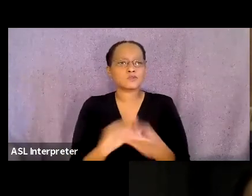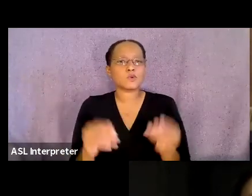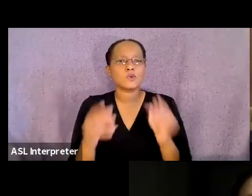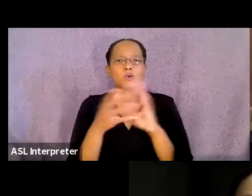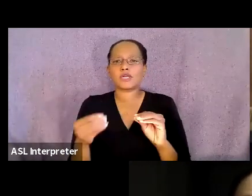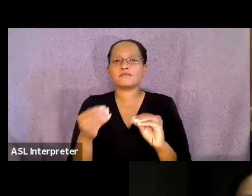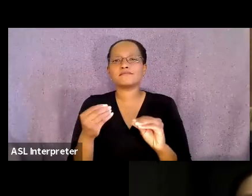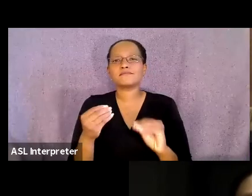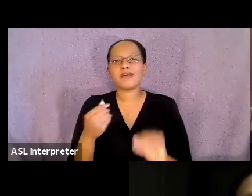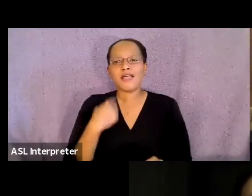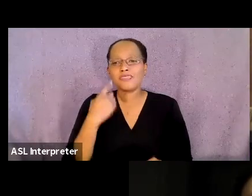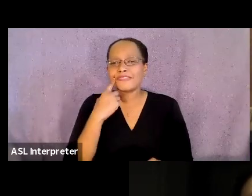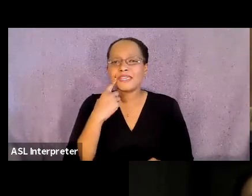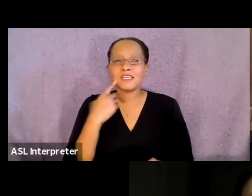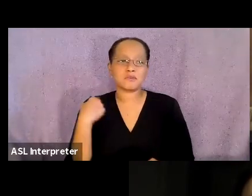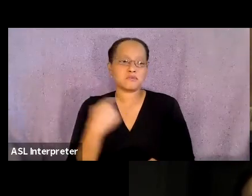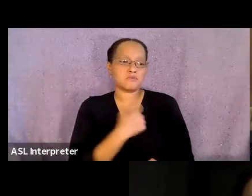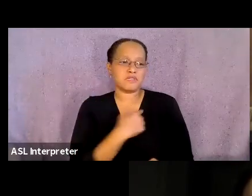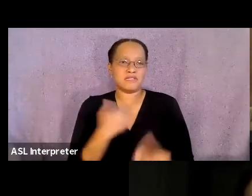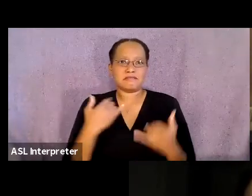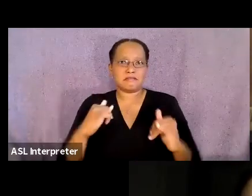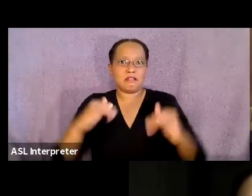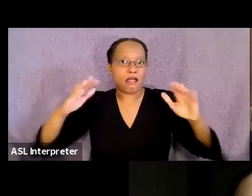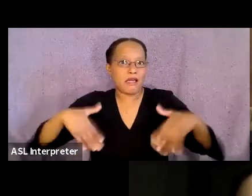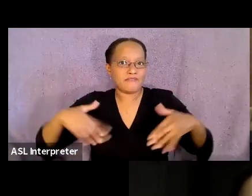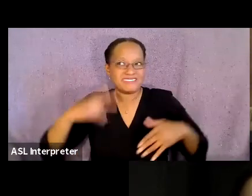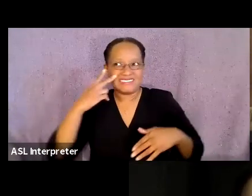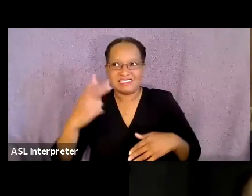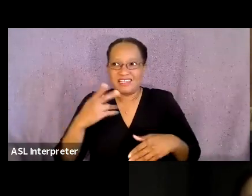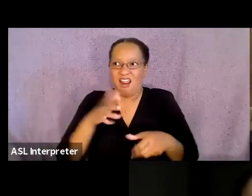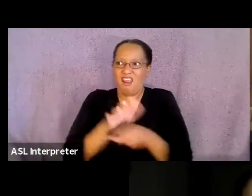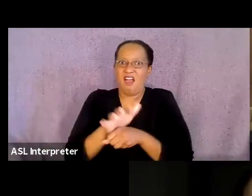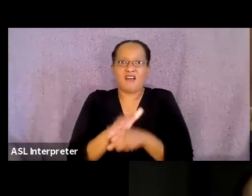still don't have enough of that in our,